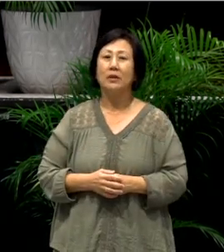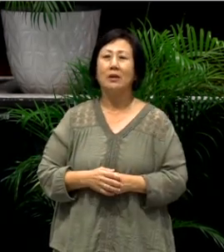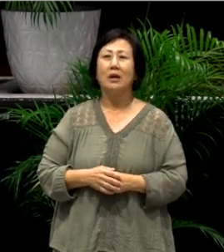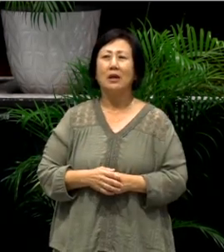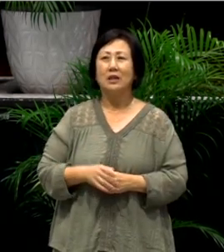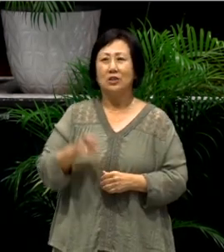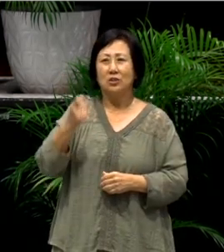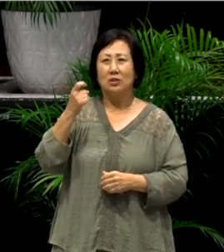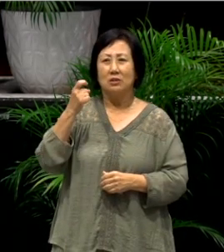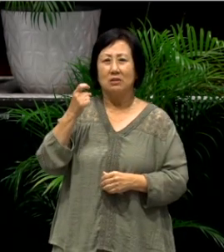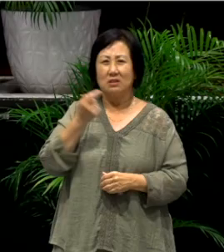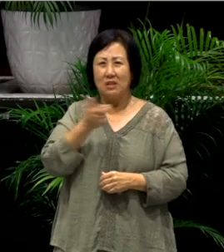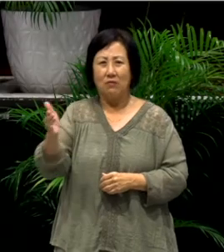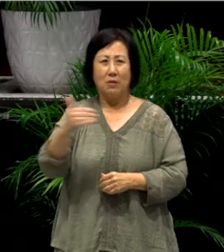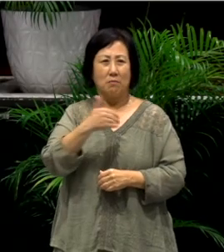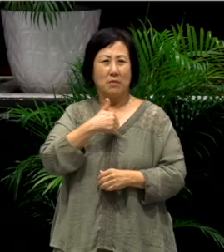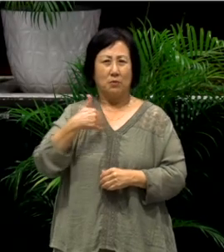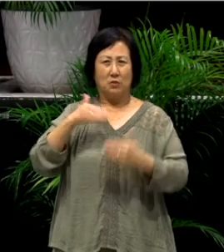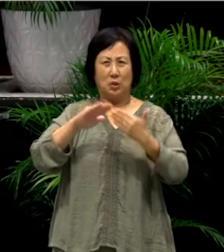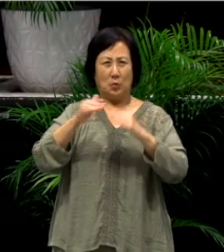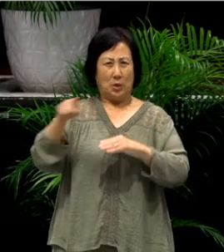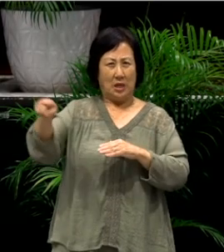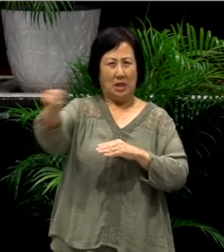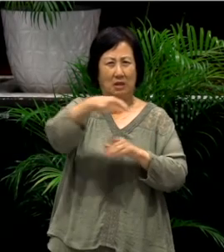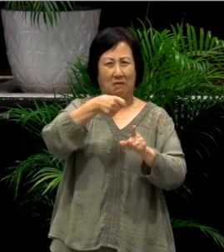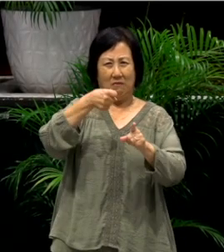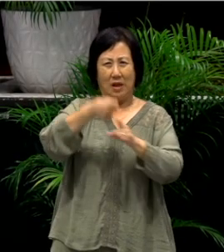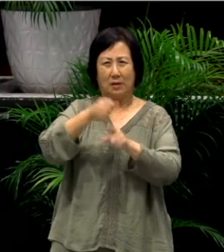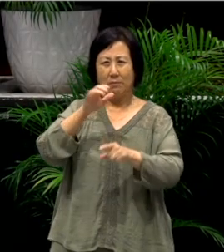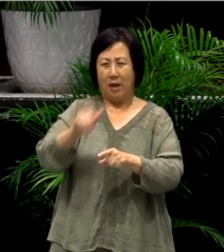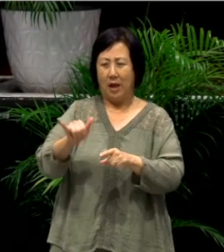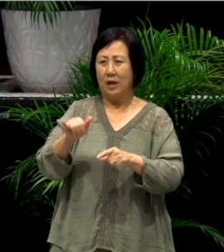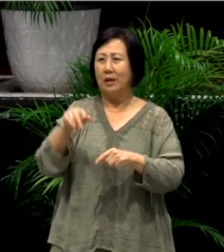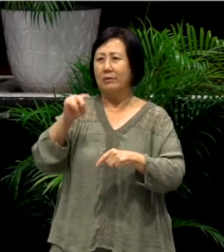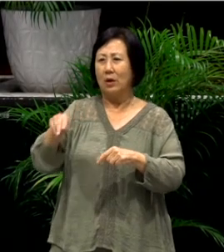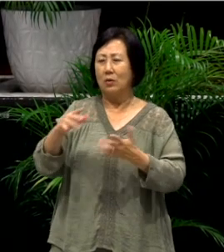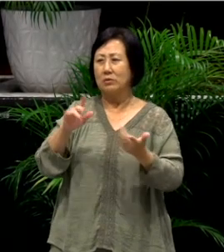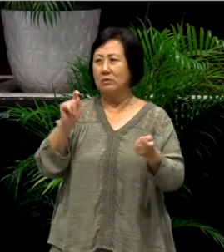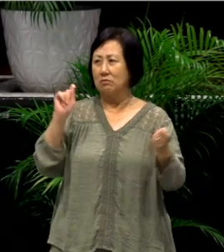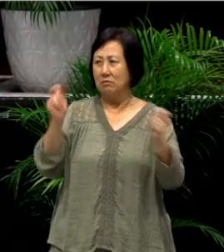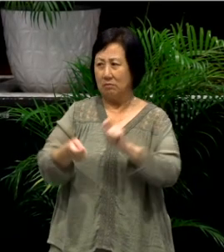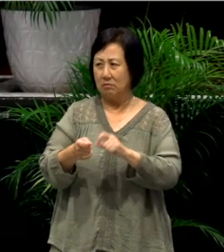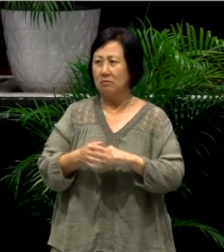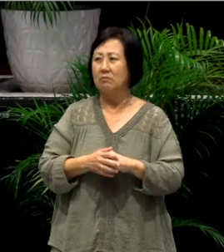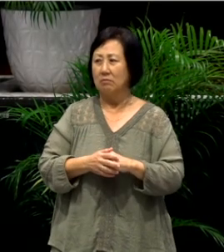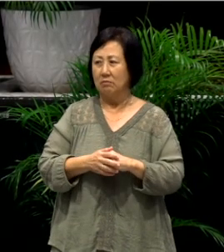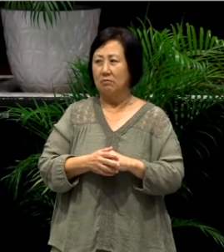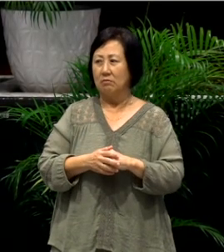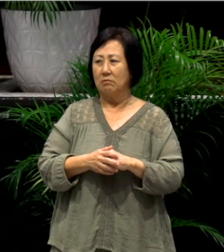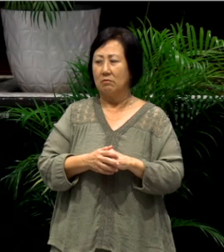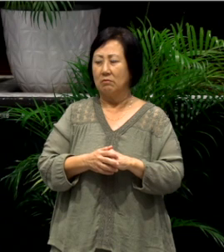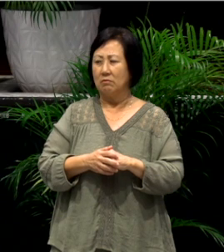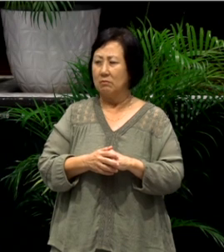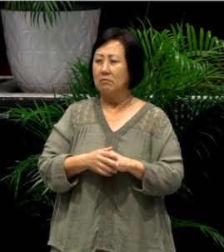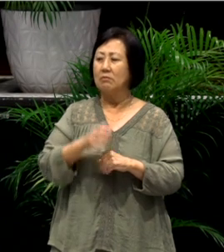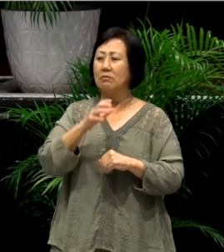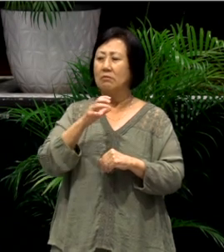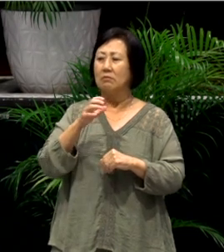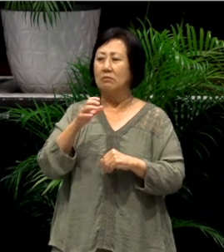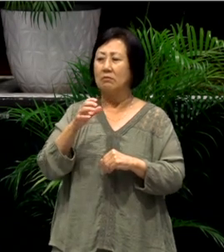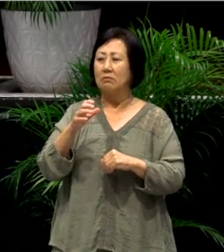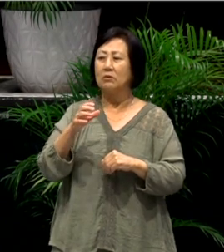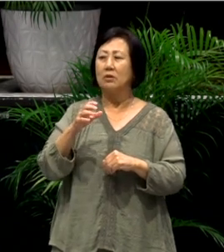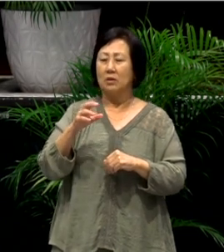that we have had members of our community affected by visa revocations. There's been a lot of talk across the country about